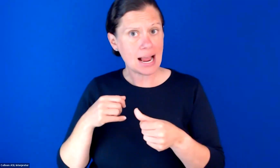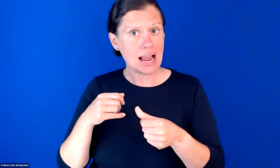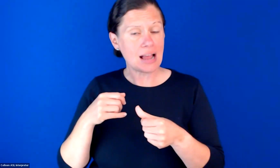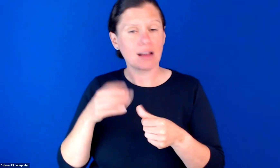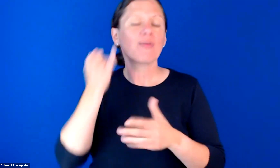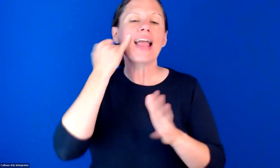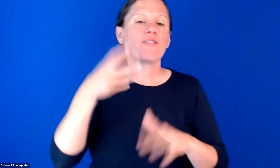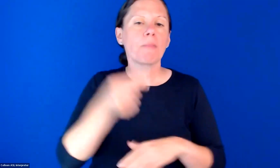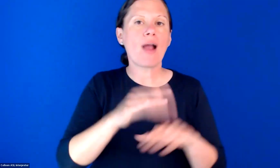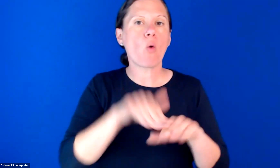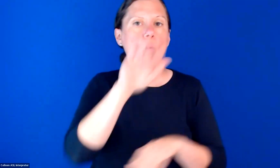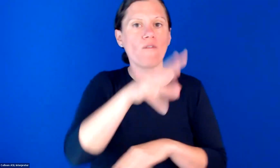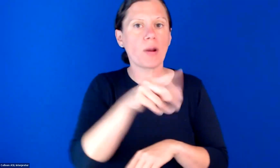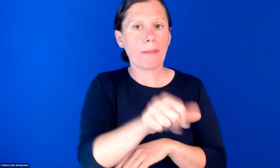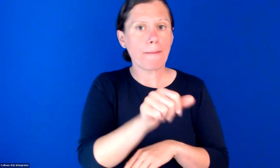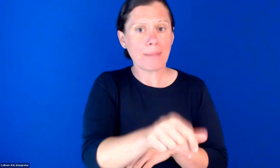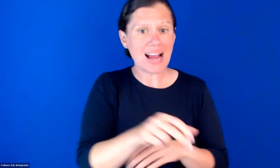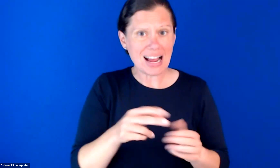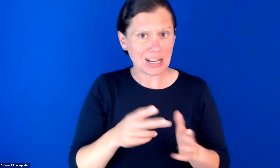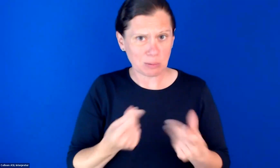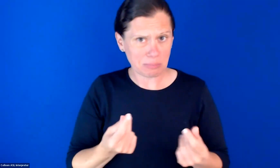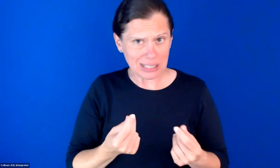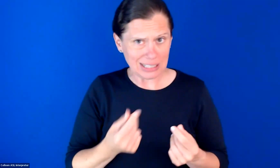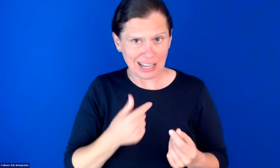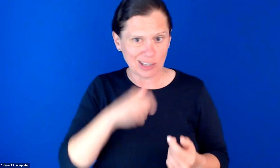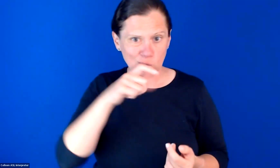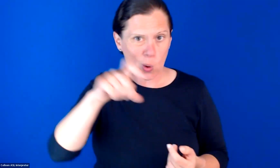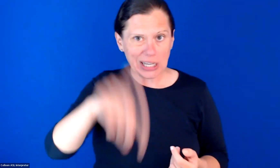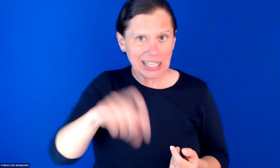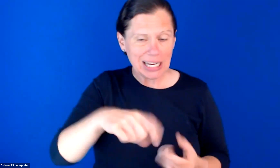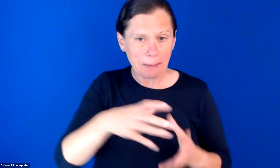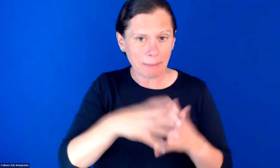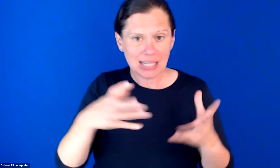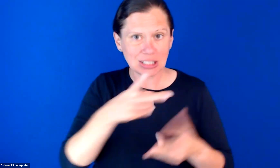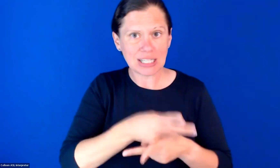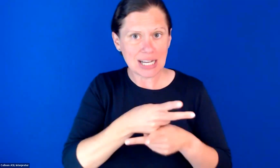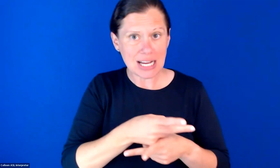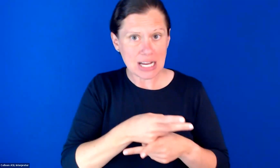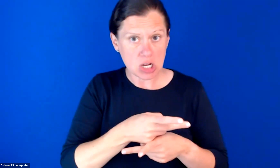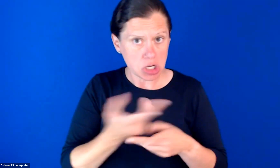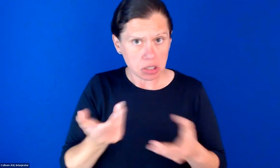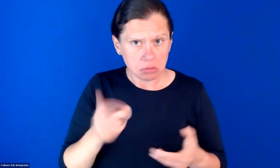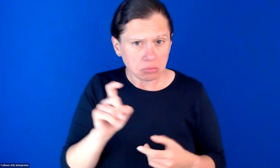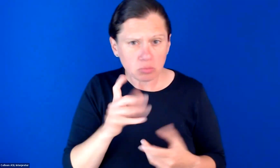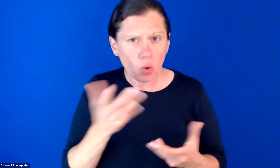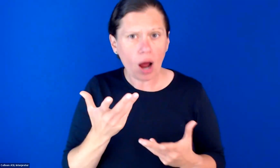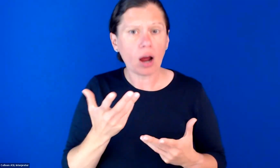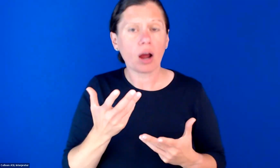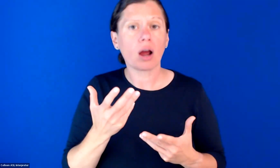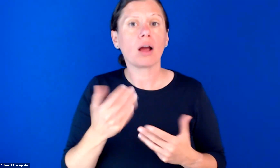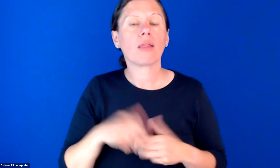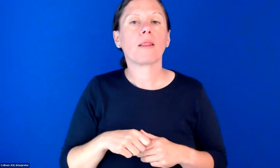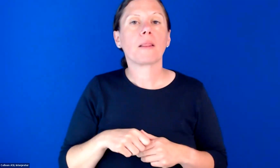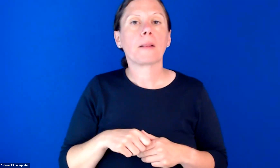Well, if that happens, so most people who, are